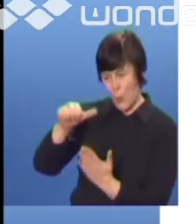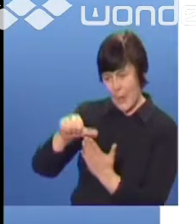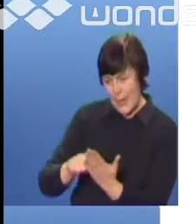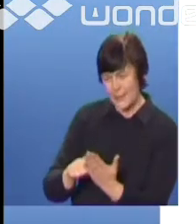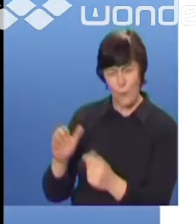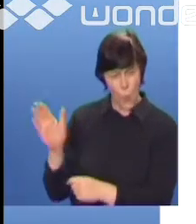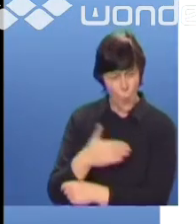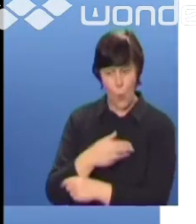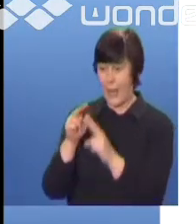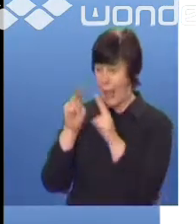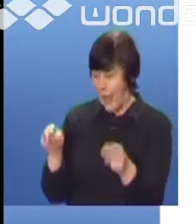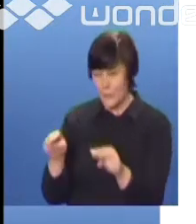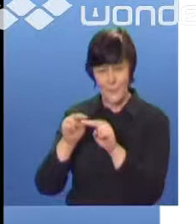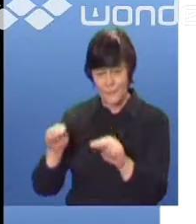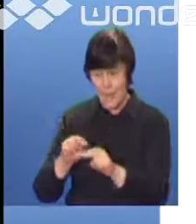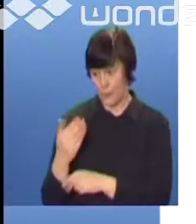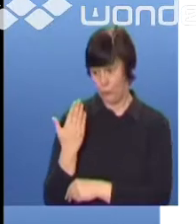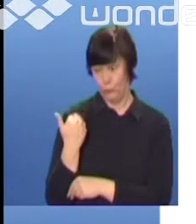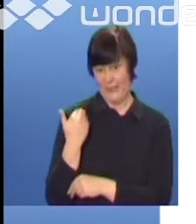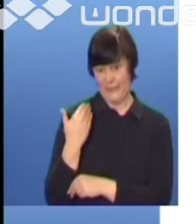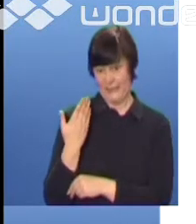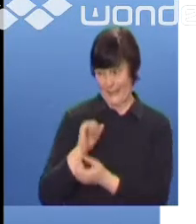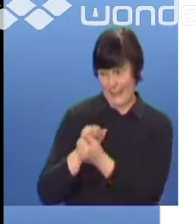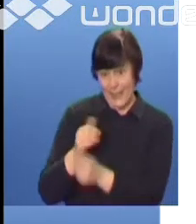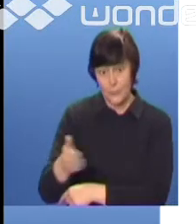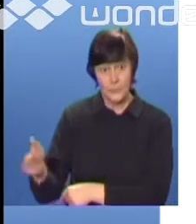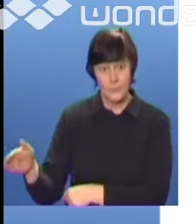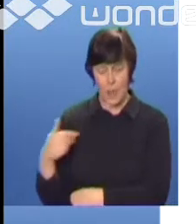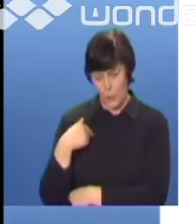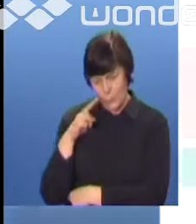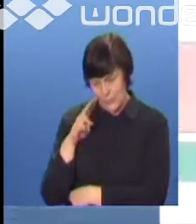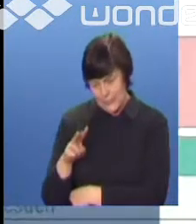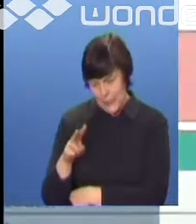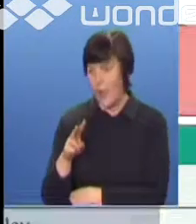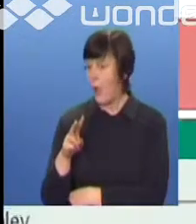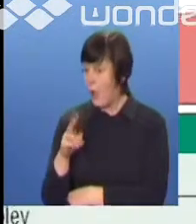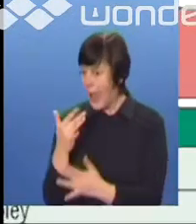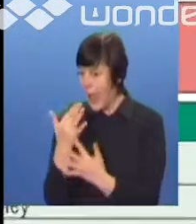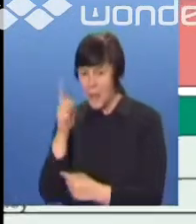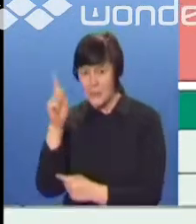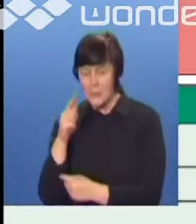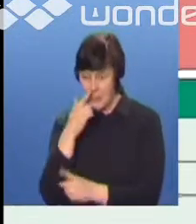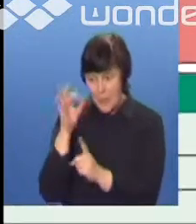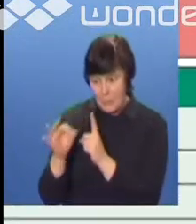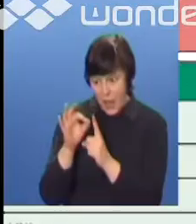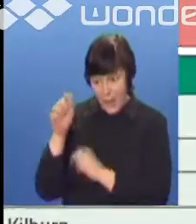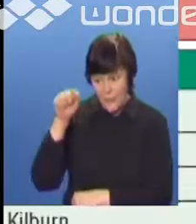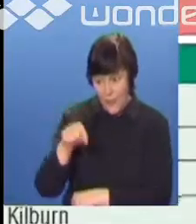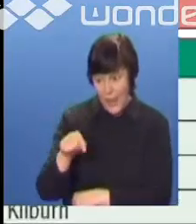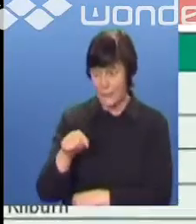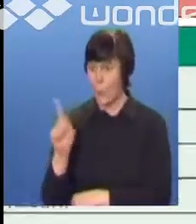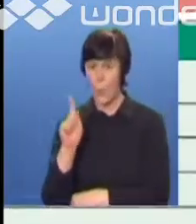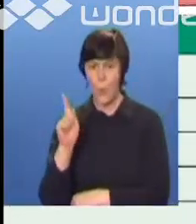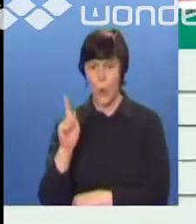this section lists all the properties which have been recently let within the scheme, and you can see exactly how many people have bid for each